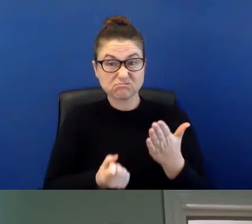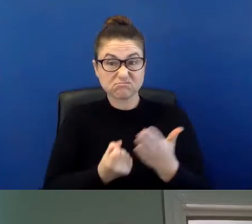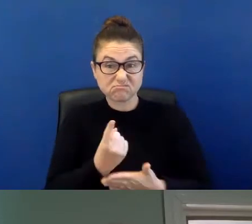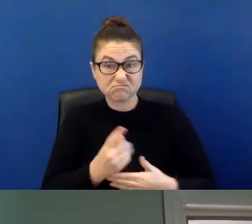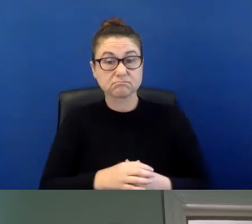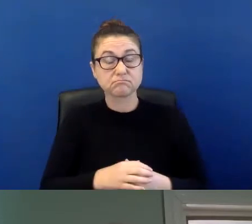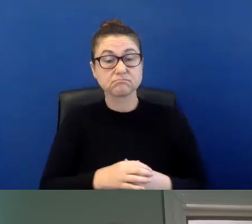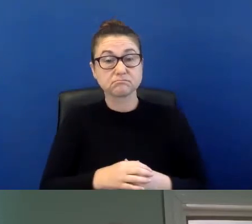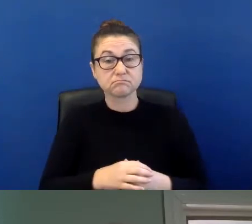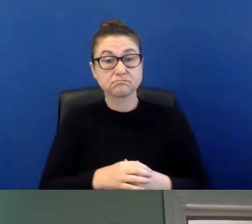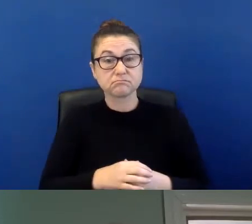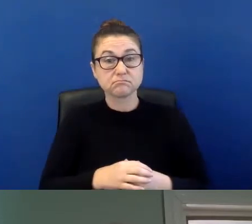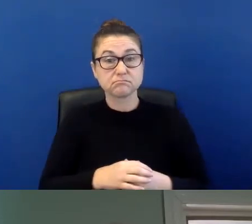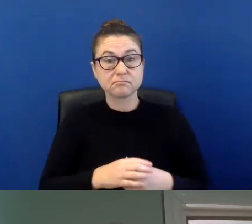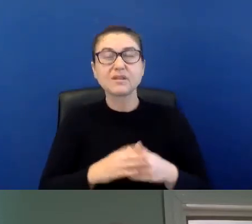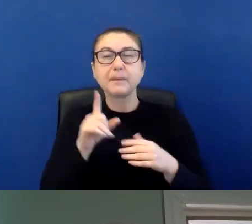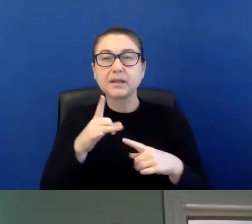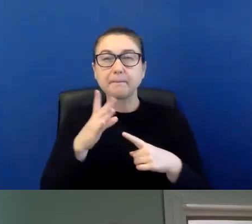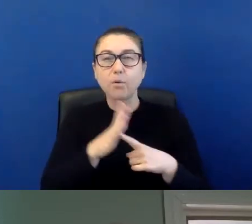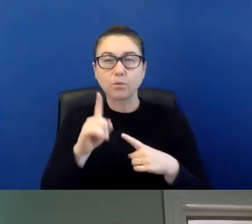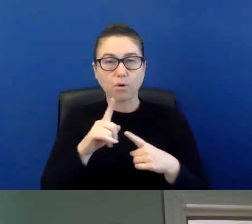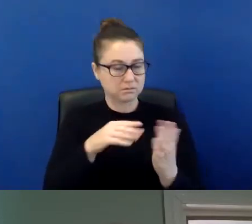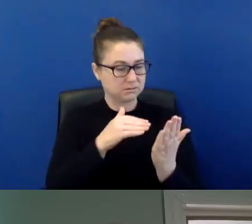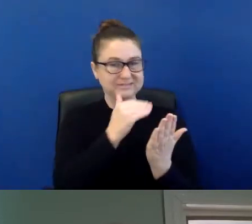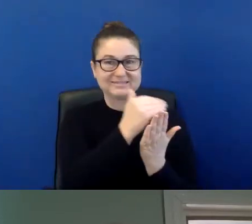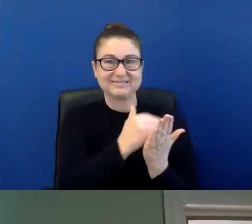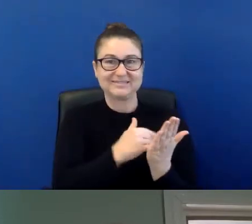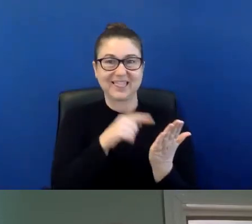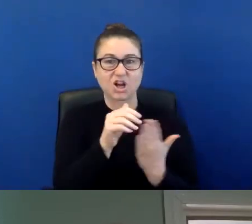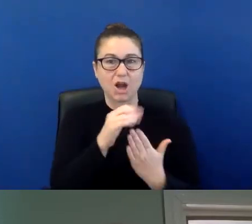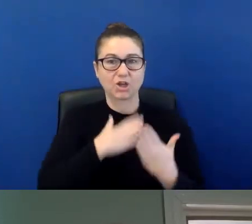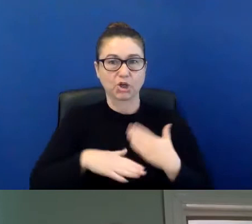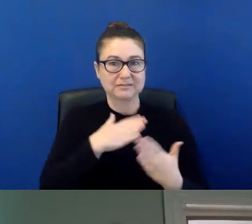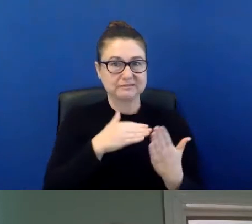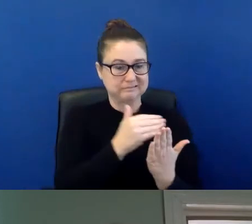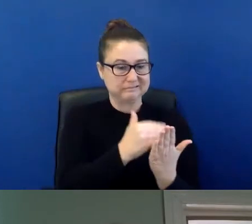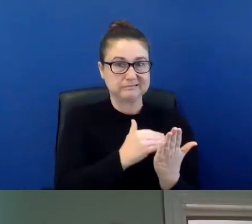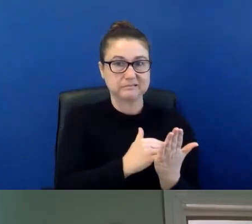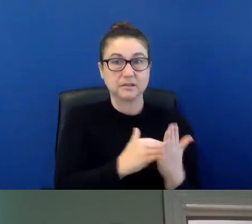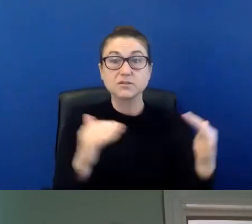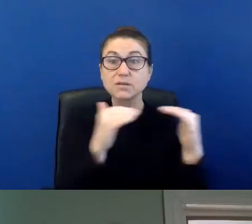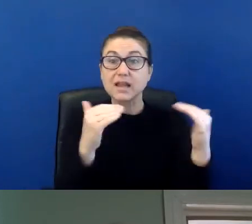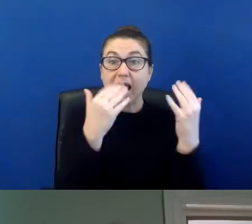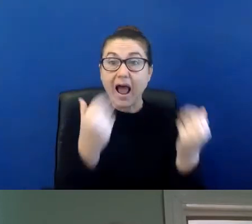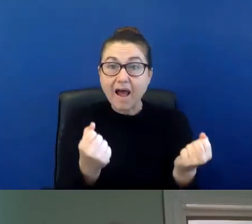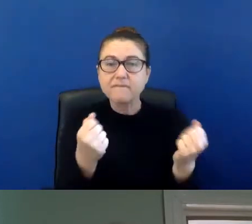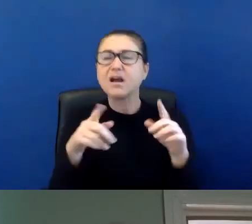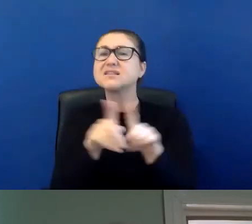sense, now to get the detail right as to what is in the standard and what may be elsewhere in Australian law.